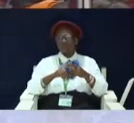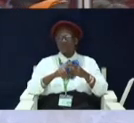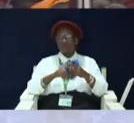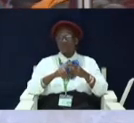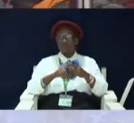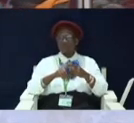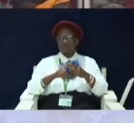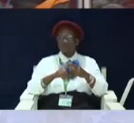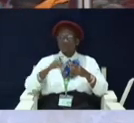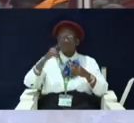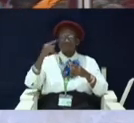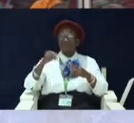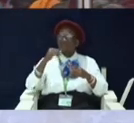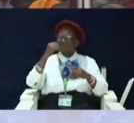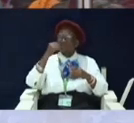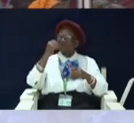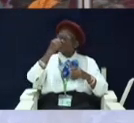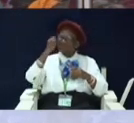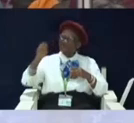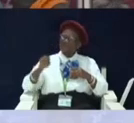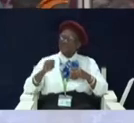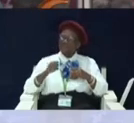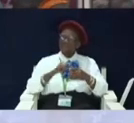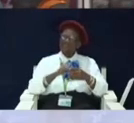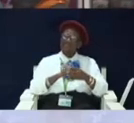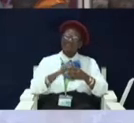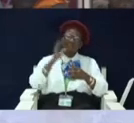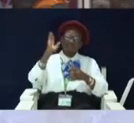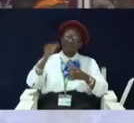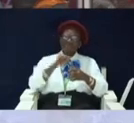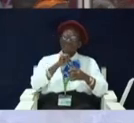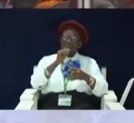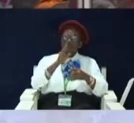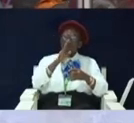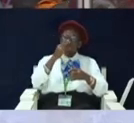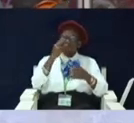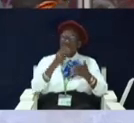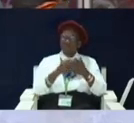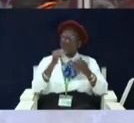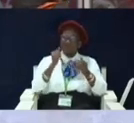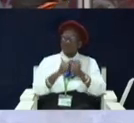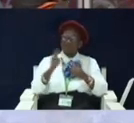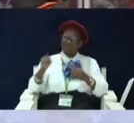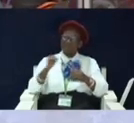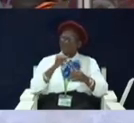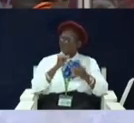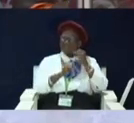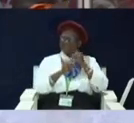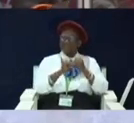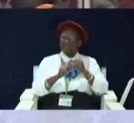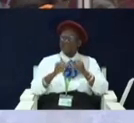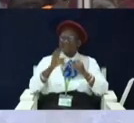For he shall be ill with him. Isaiah chapter 3 verse 11.